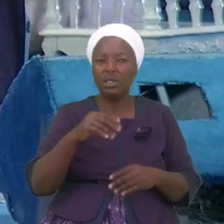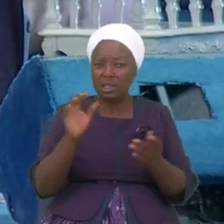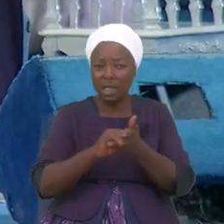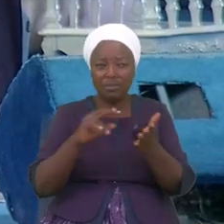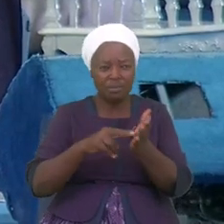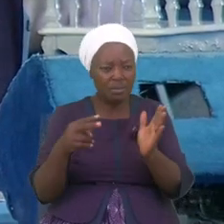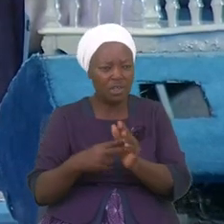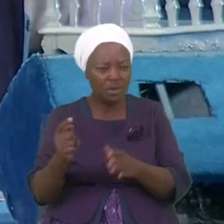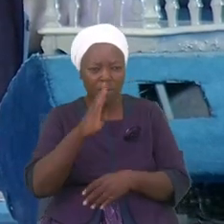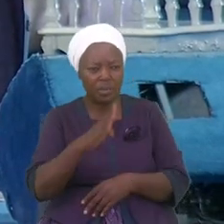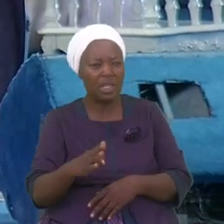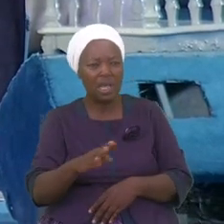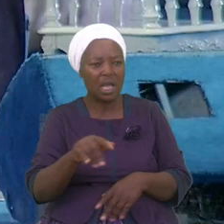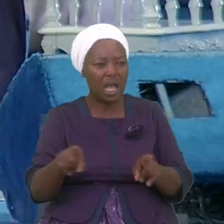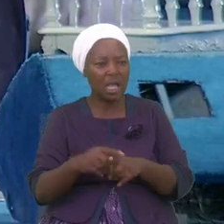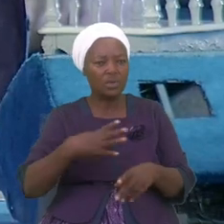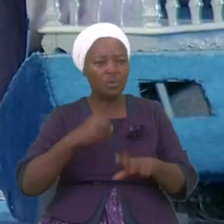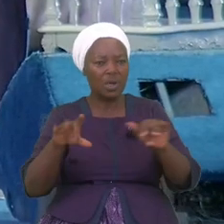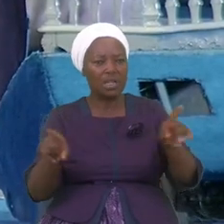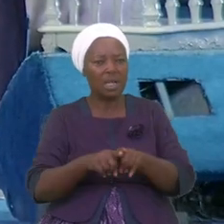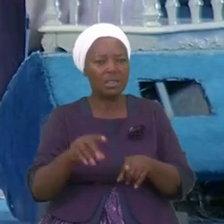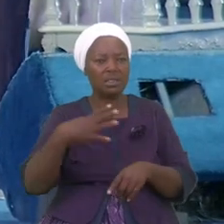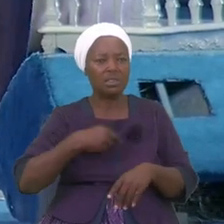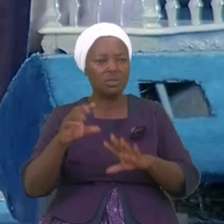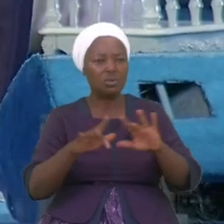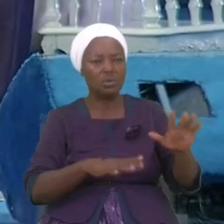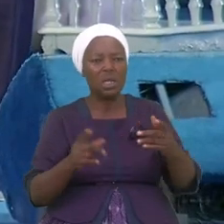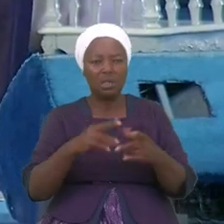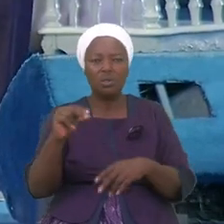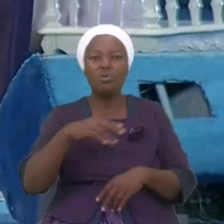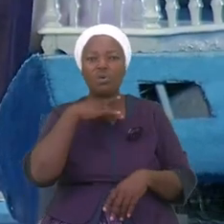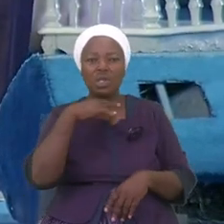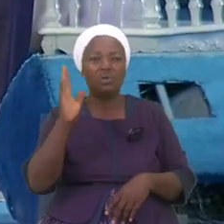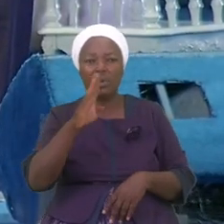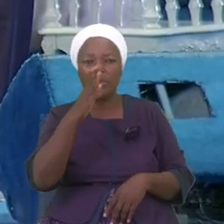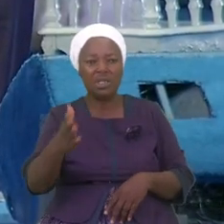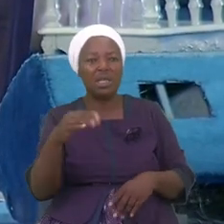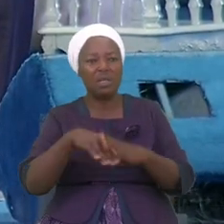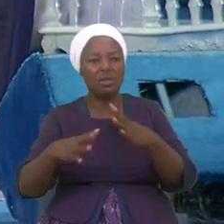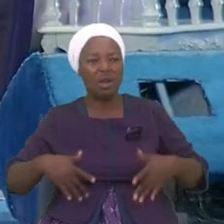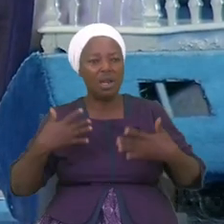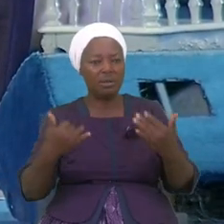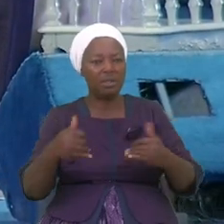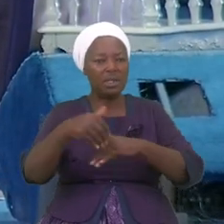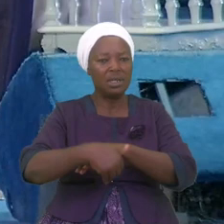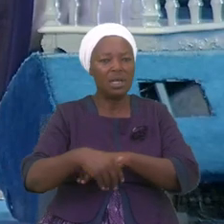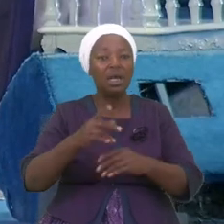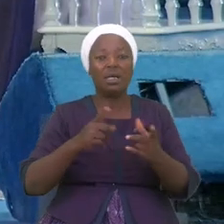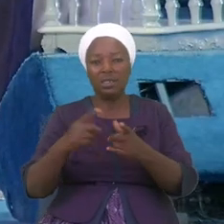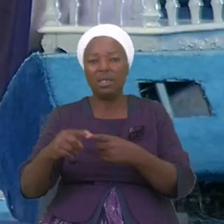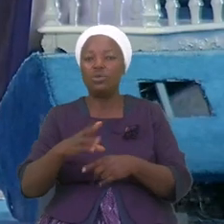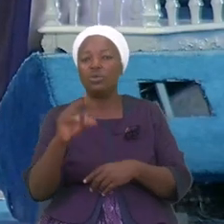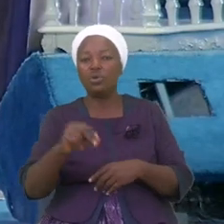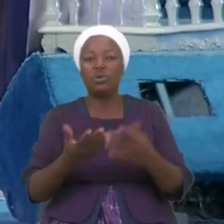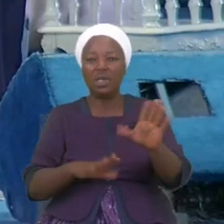will remain in your life from tonight. And then no dirt will remain in your life